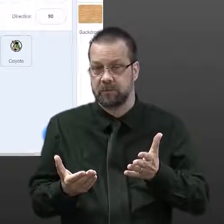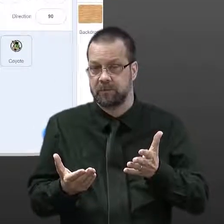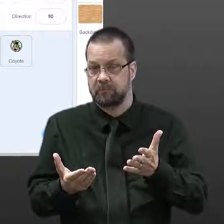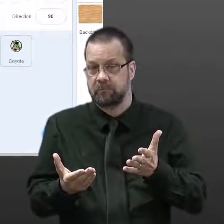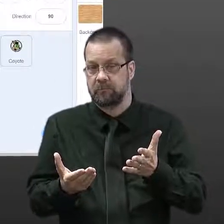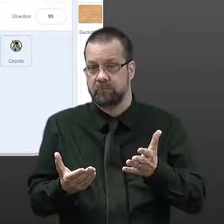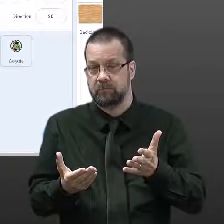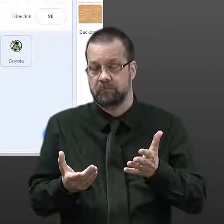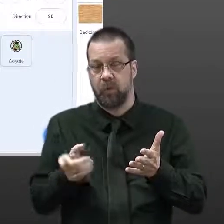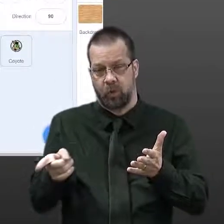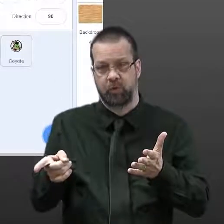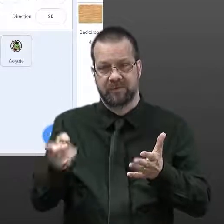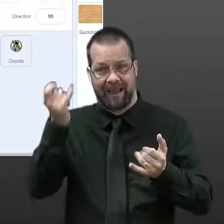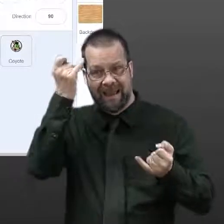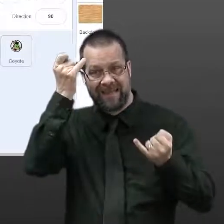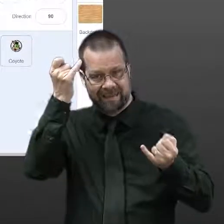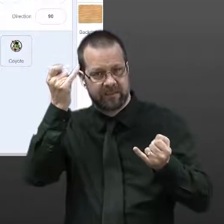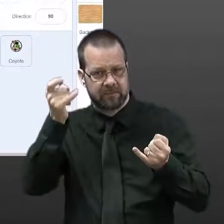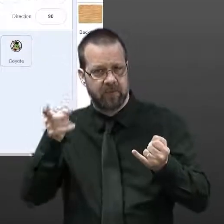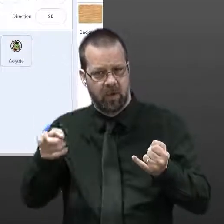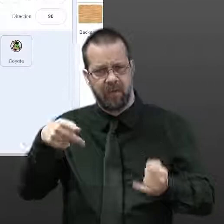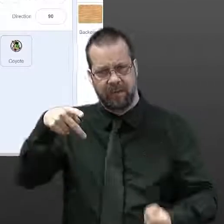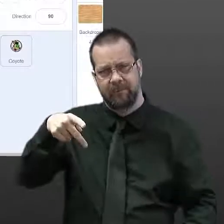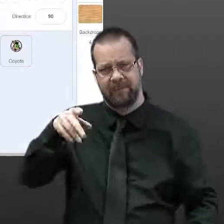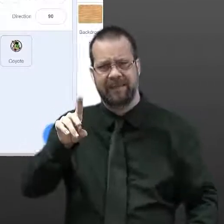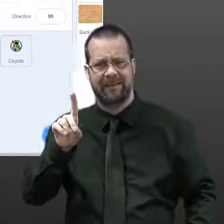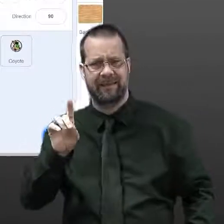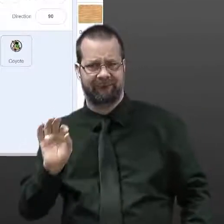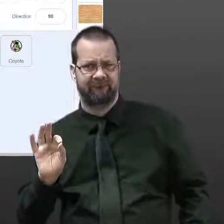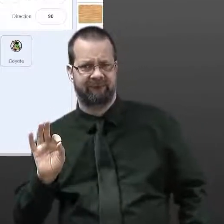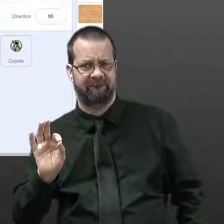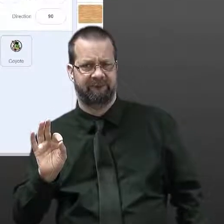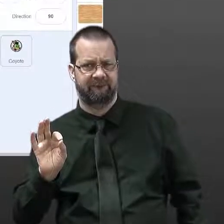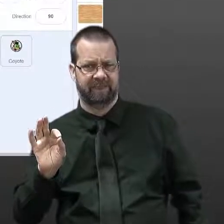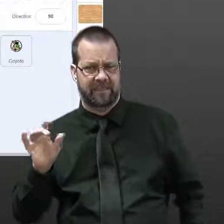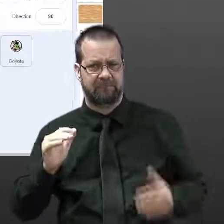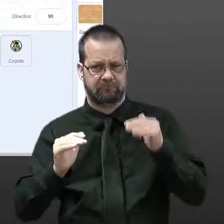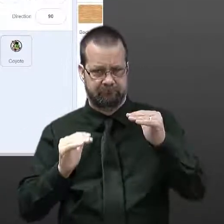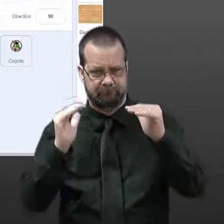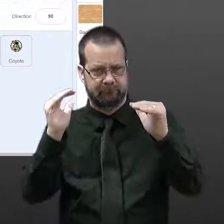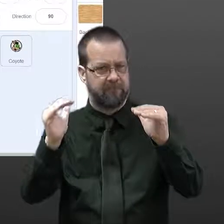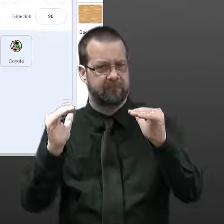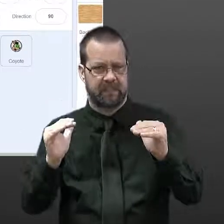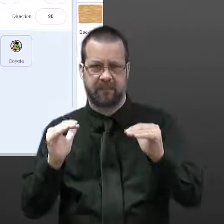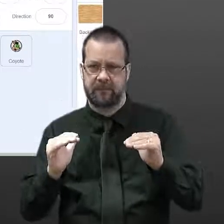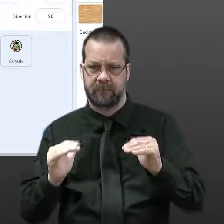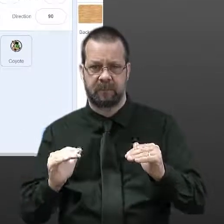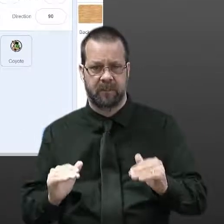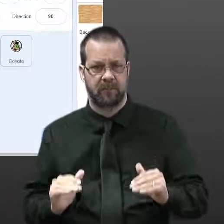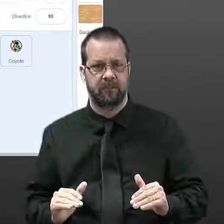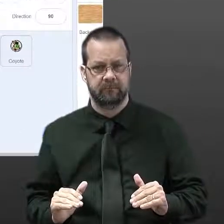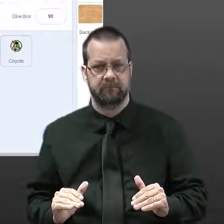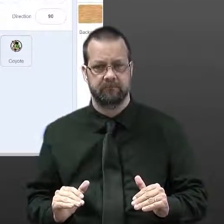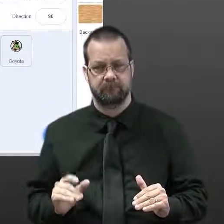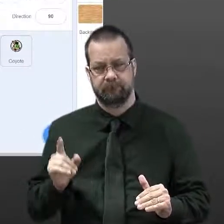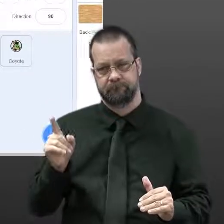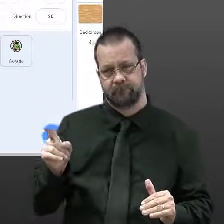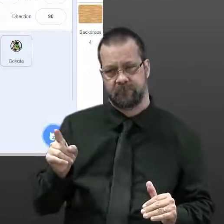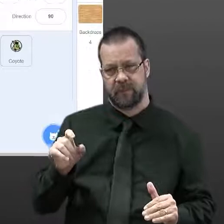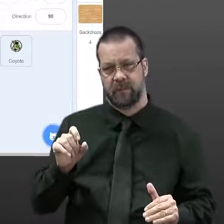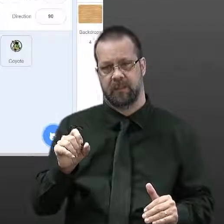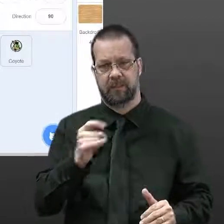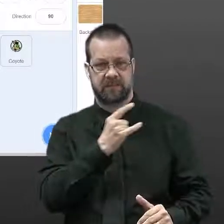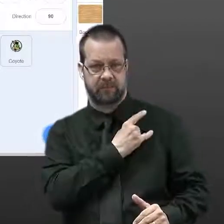And those adventure mode ideas will be on a PDF that you can, a step-by-step guide PDF that you can get